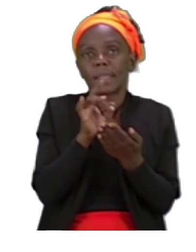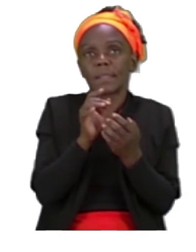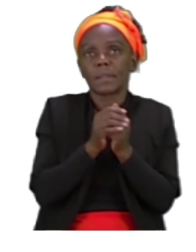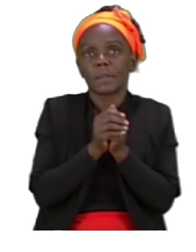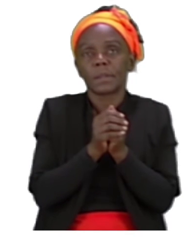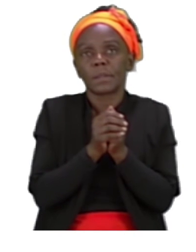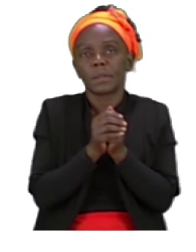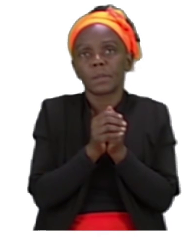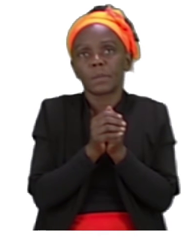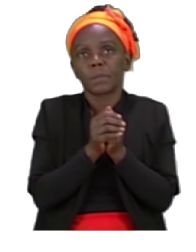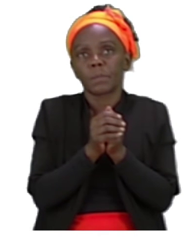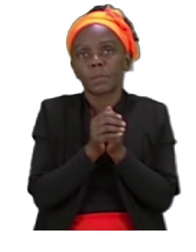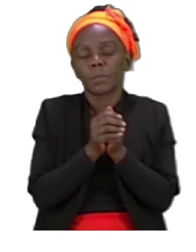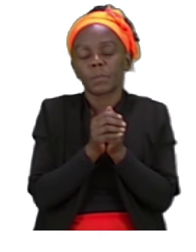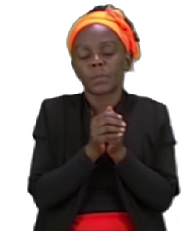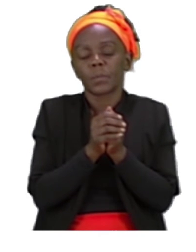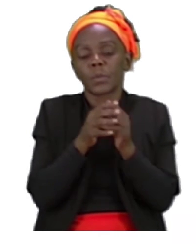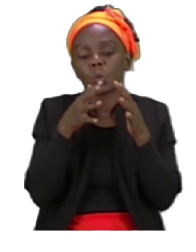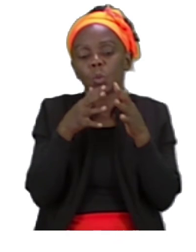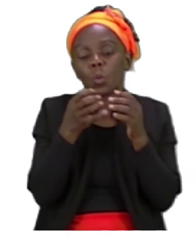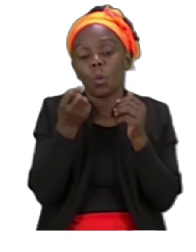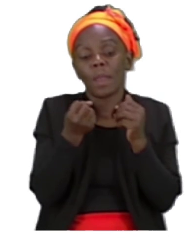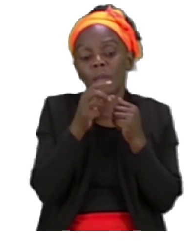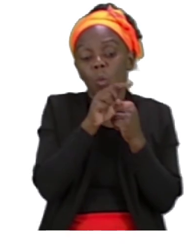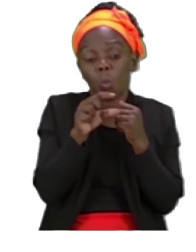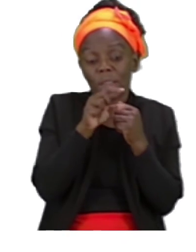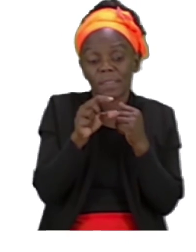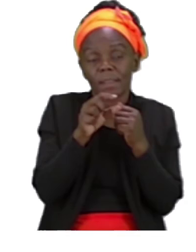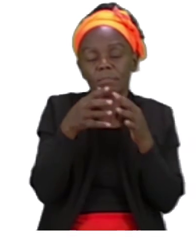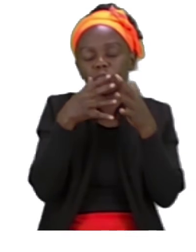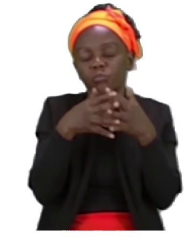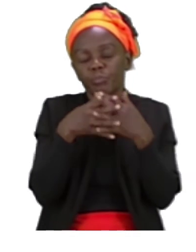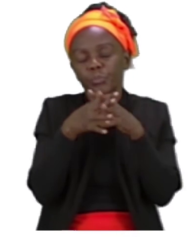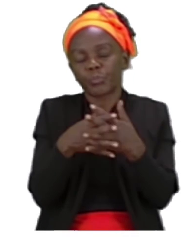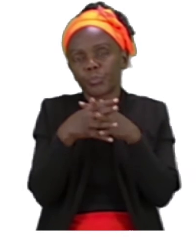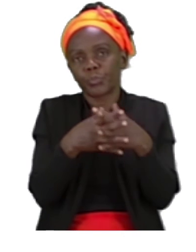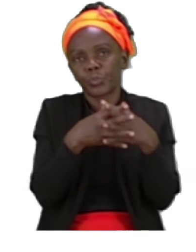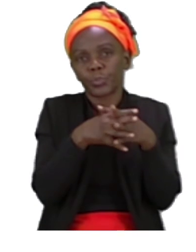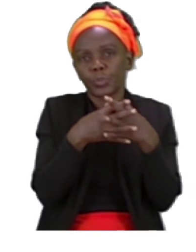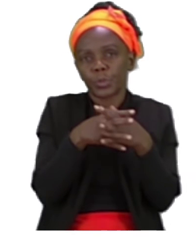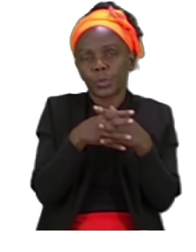going to be unscrambling words, which means to take the letters we